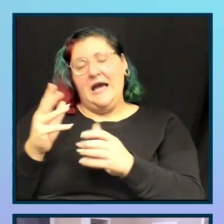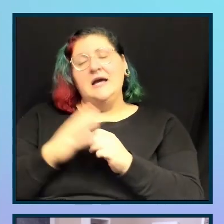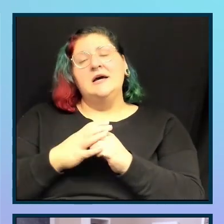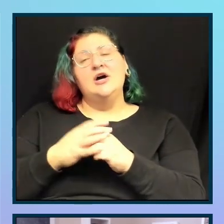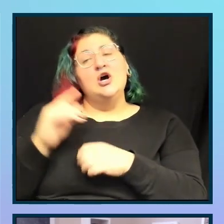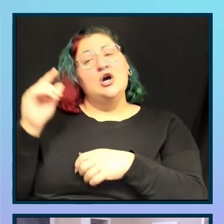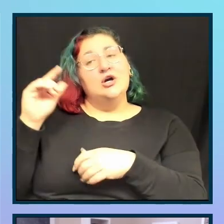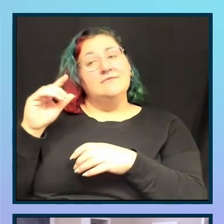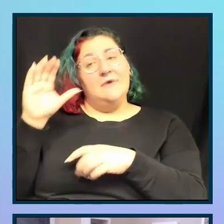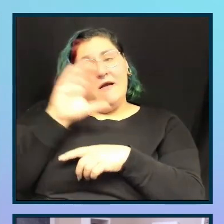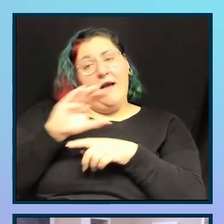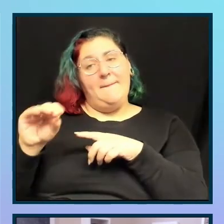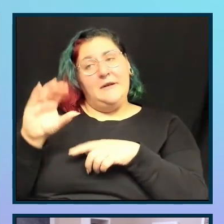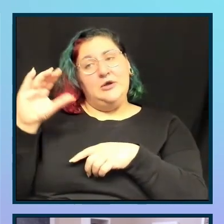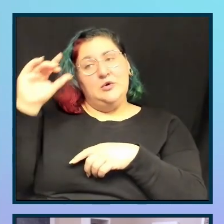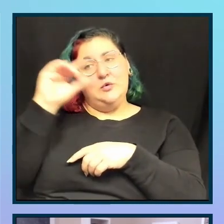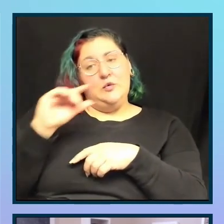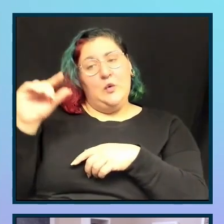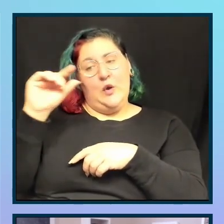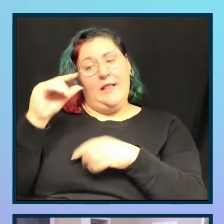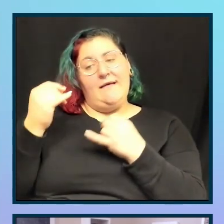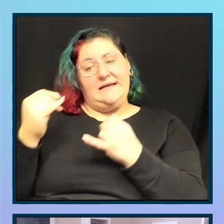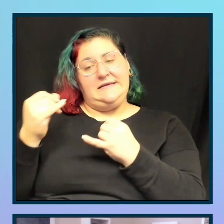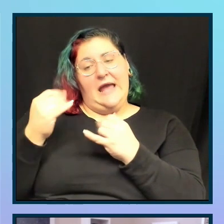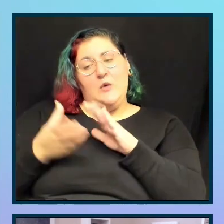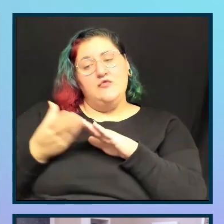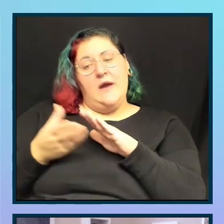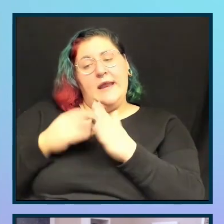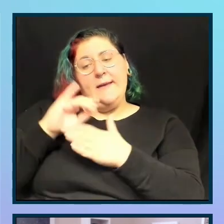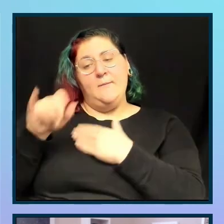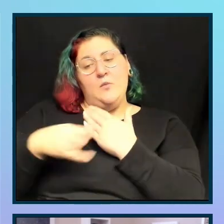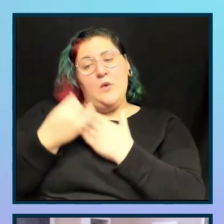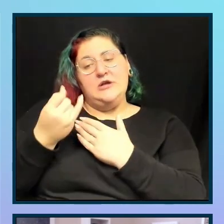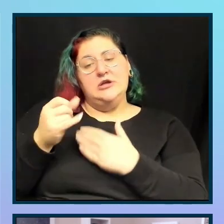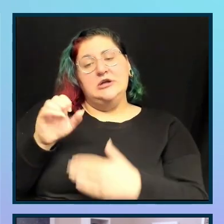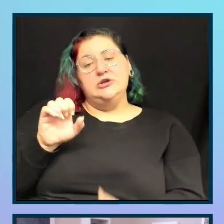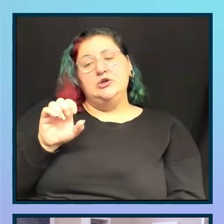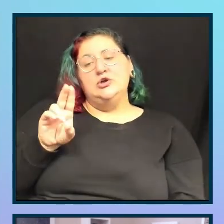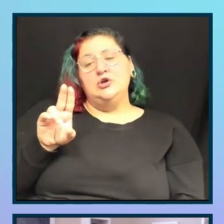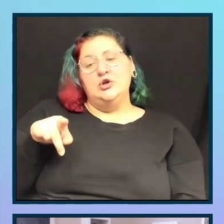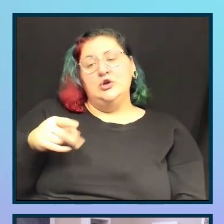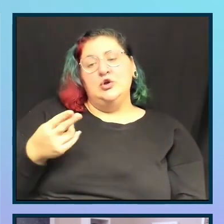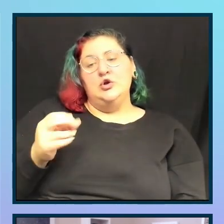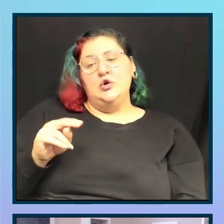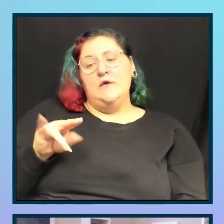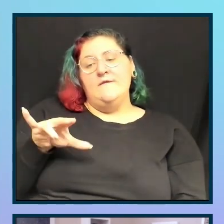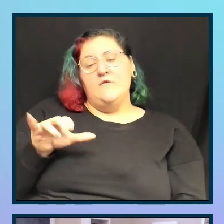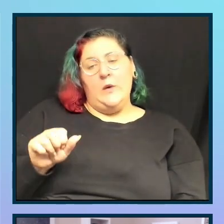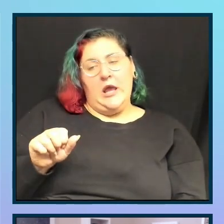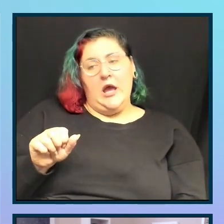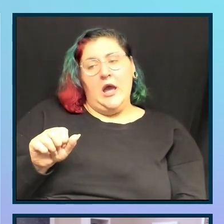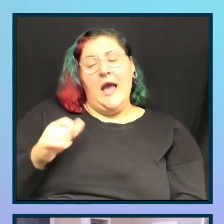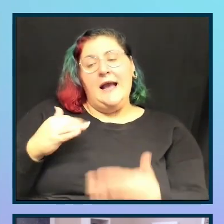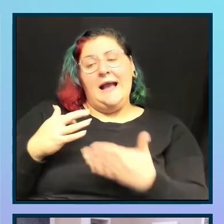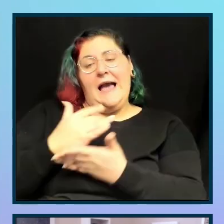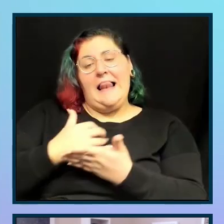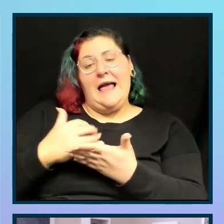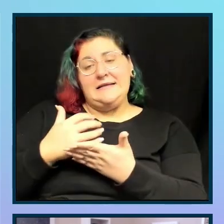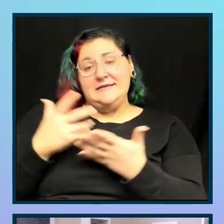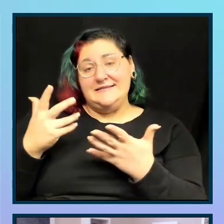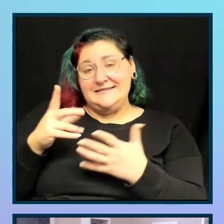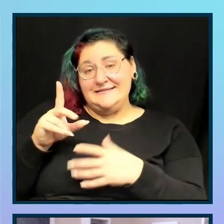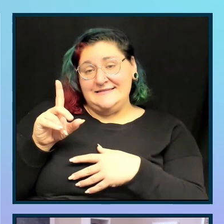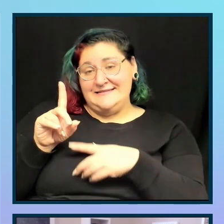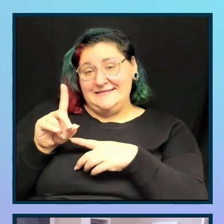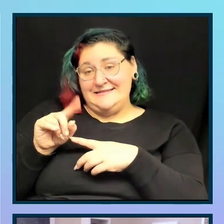Euphonia, which aims to collect data from those whose speech, due to their physical challenges or their status,